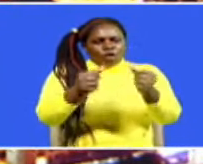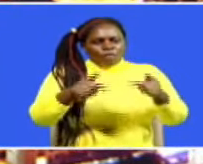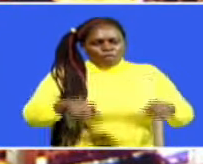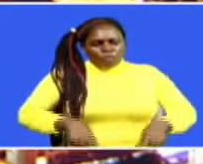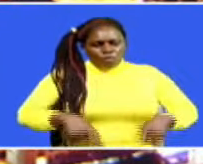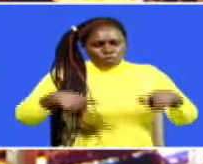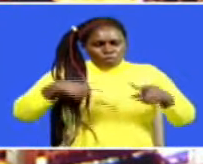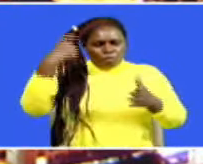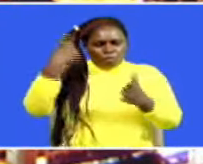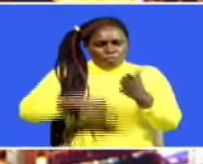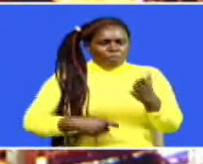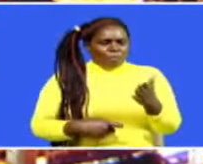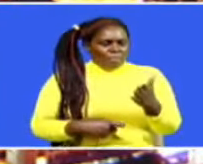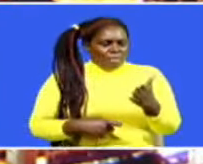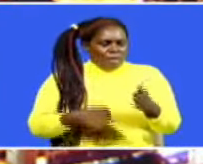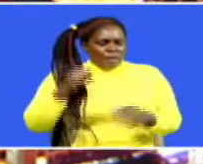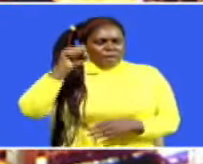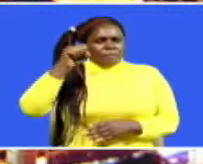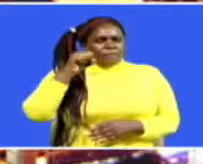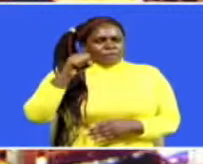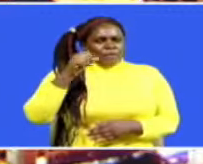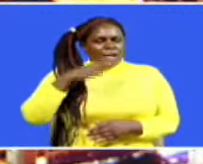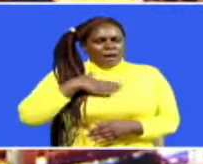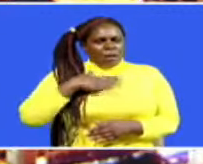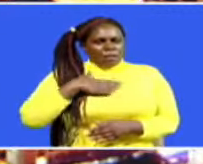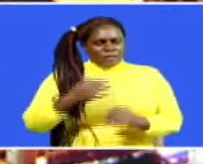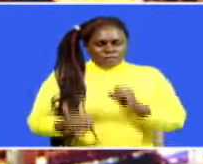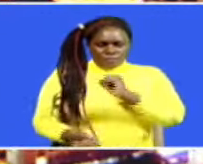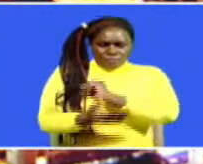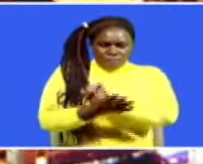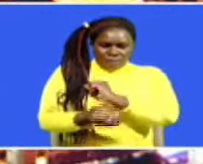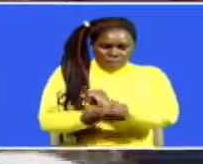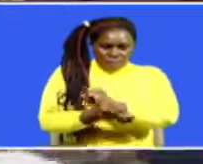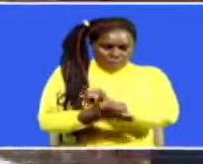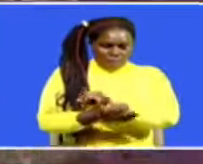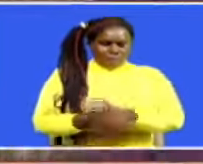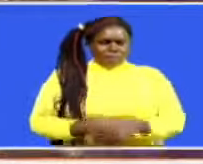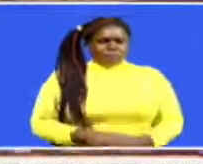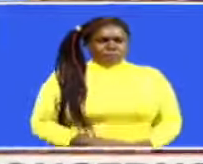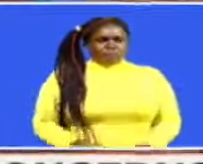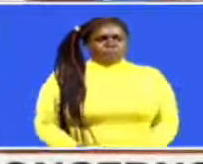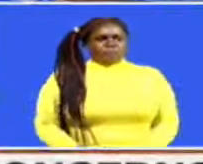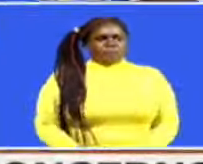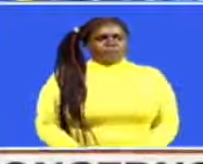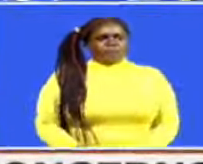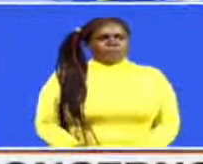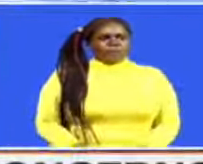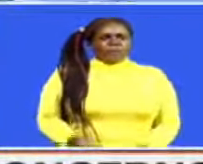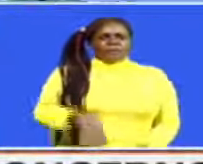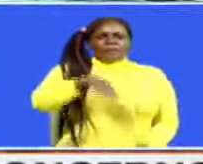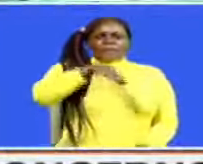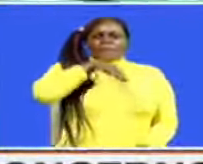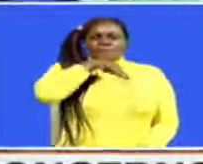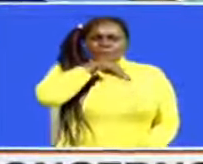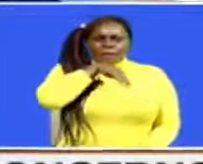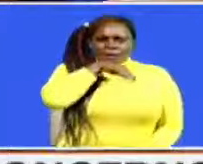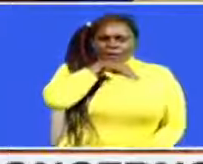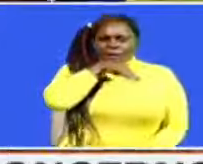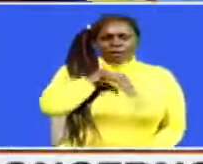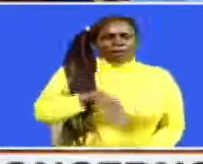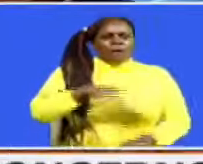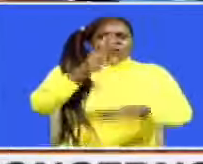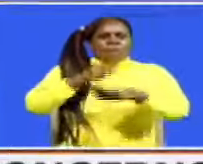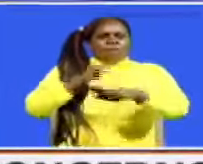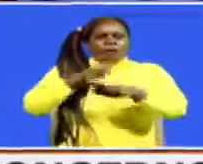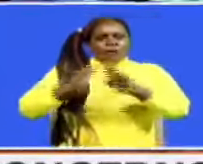country. KTN's political affairs reporter David Mudoka with that story. Opposition leader Raila Odinga has convened